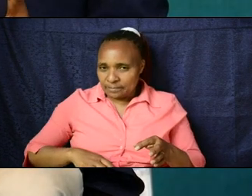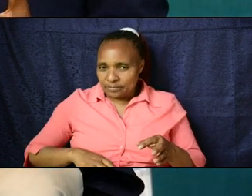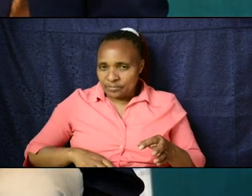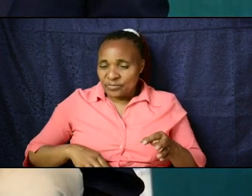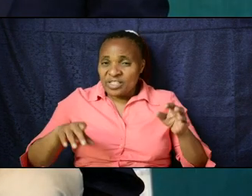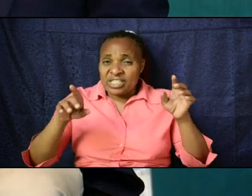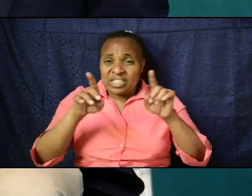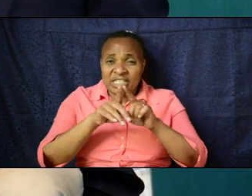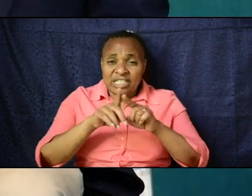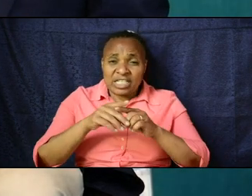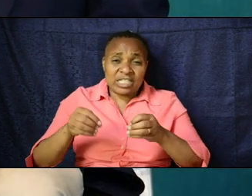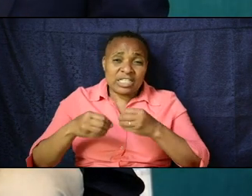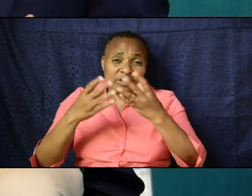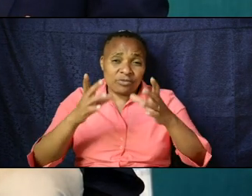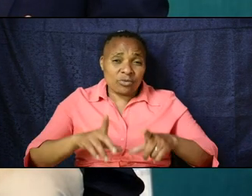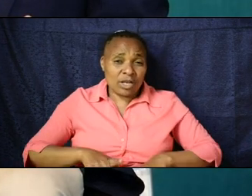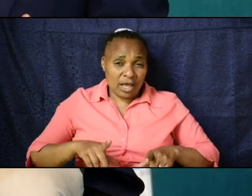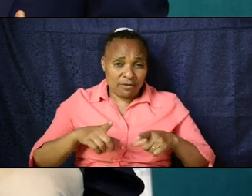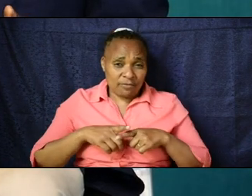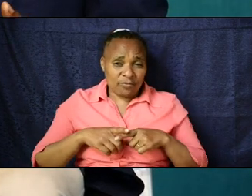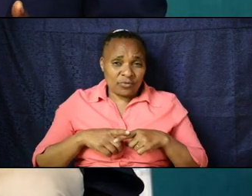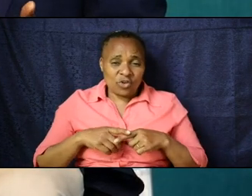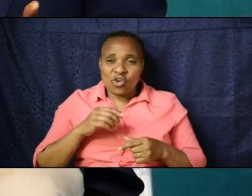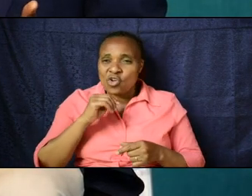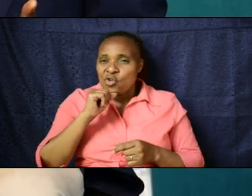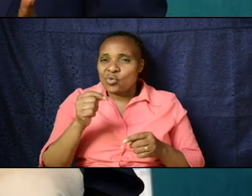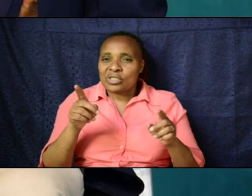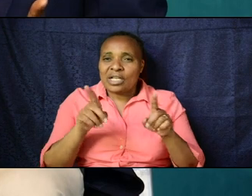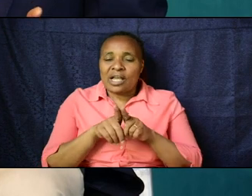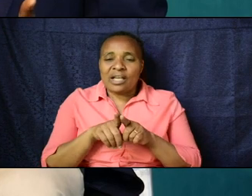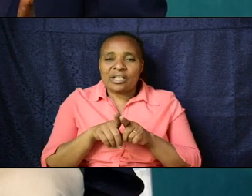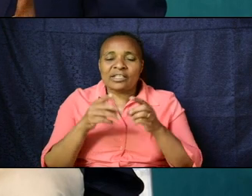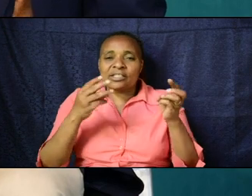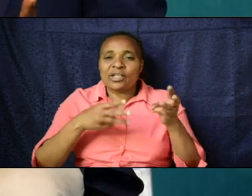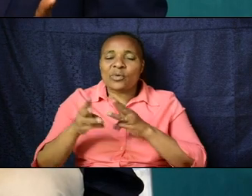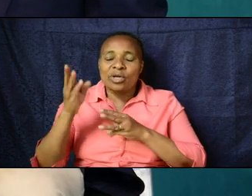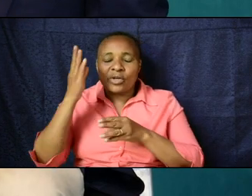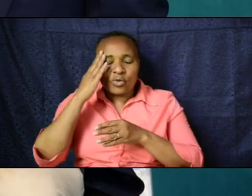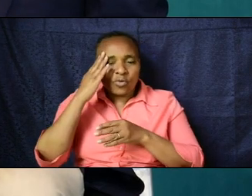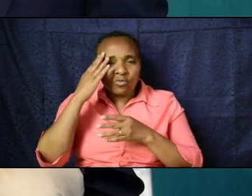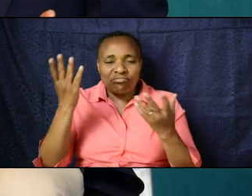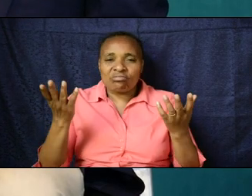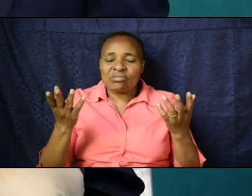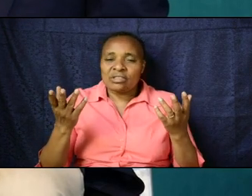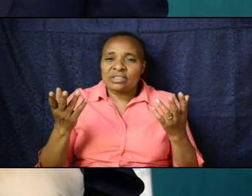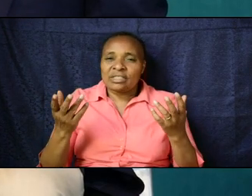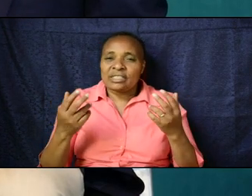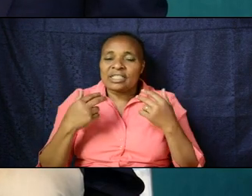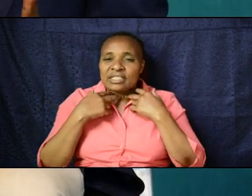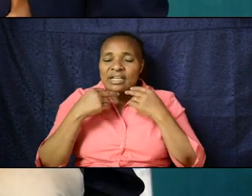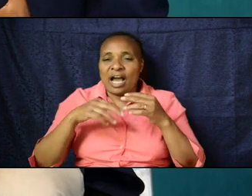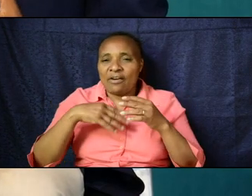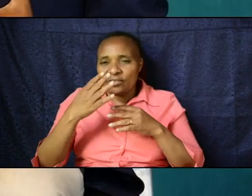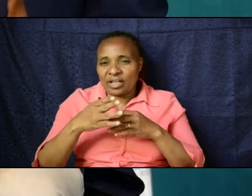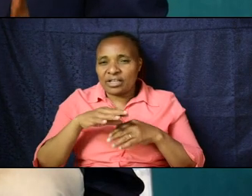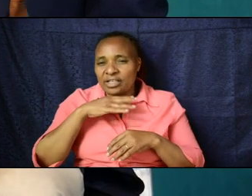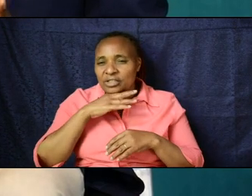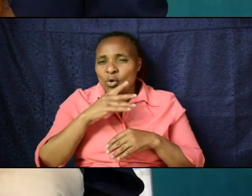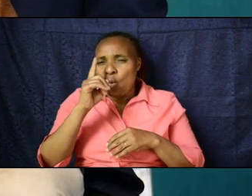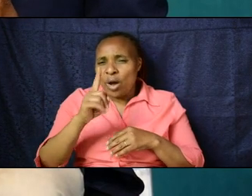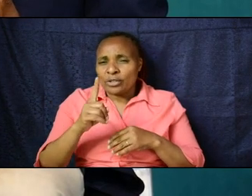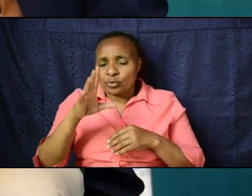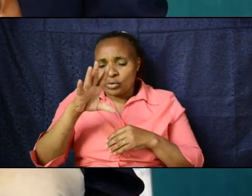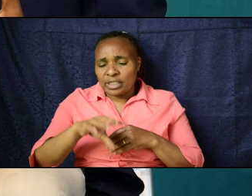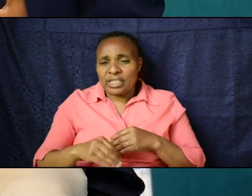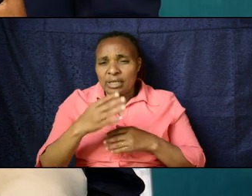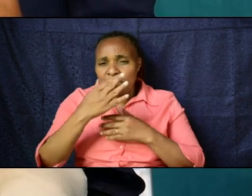it's like it gives you life, not like the way we know, like there's life after death. So once you take the blood of